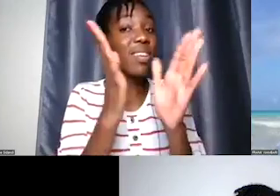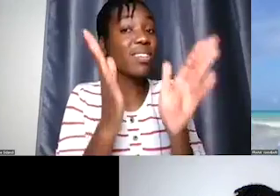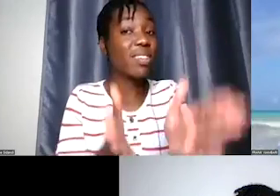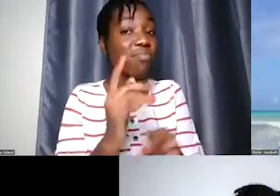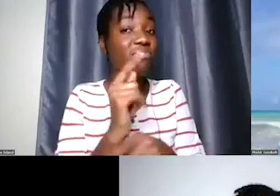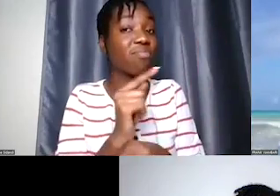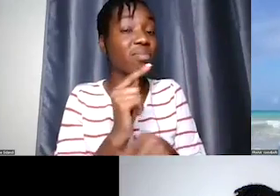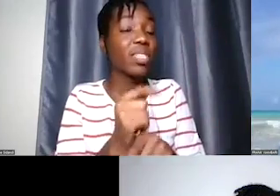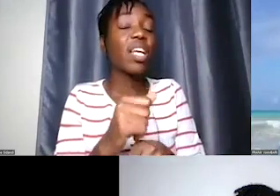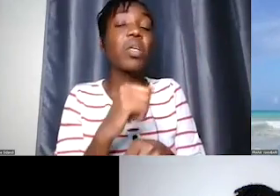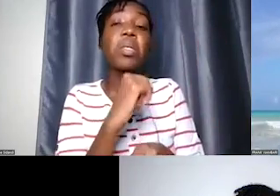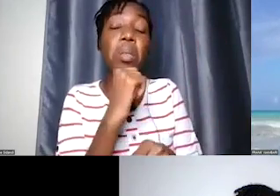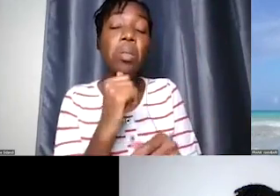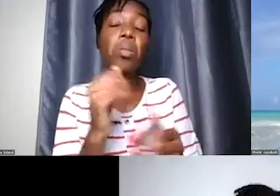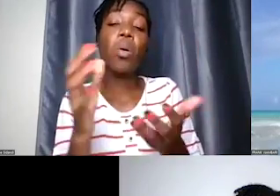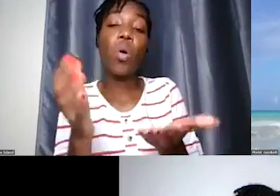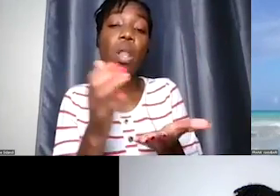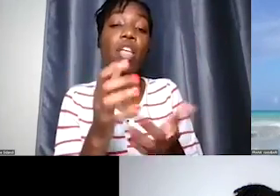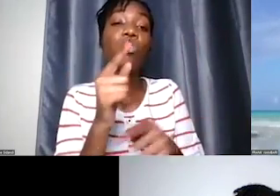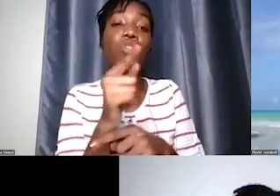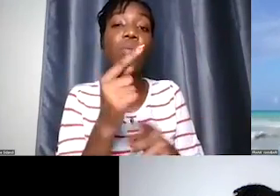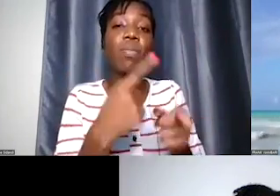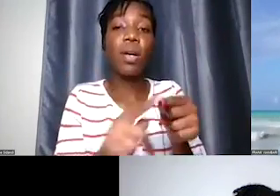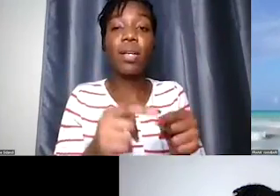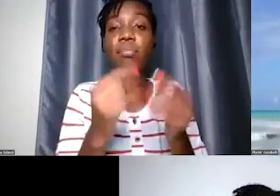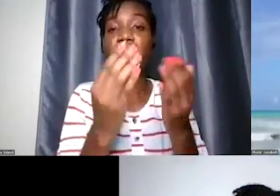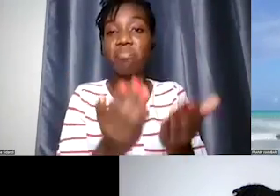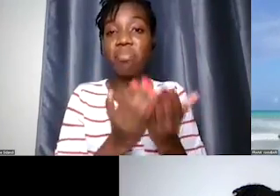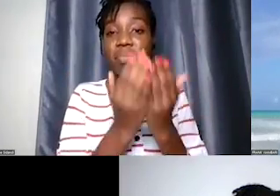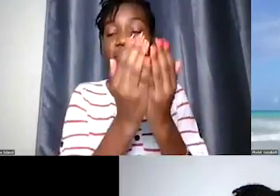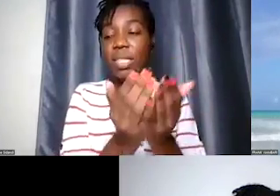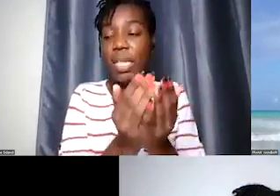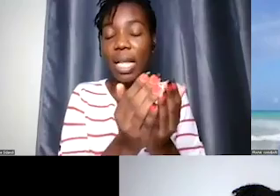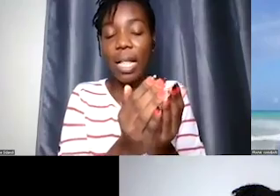correct you, but there's somebody who provides an anchor system,